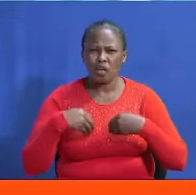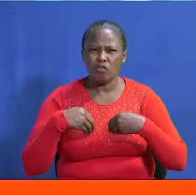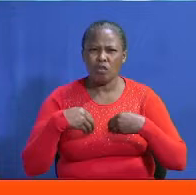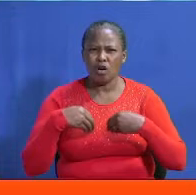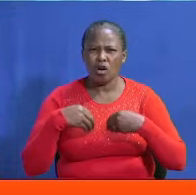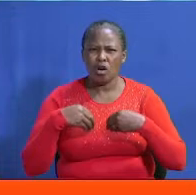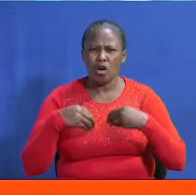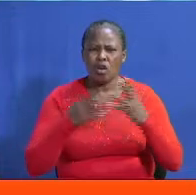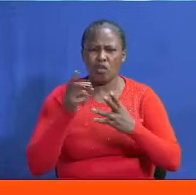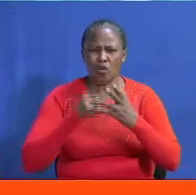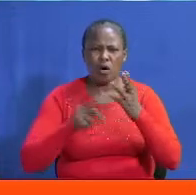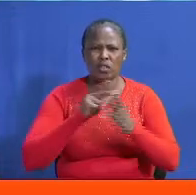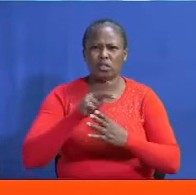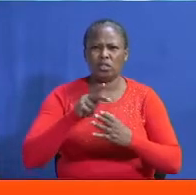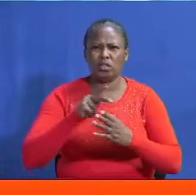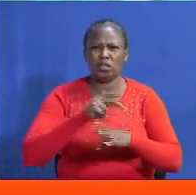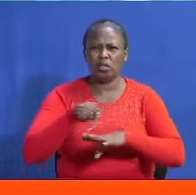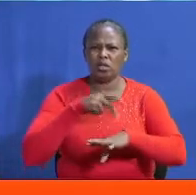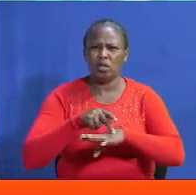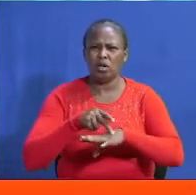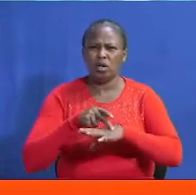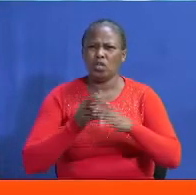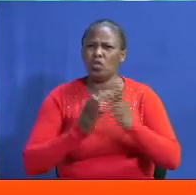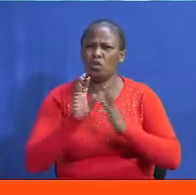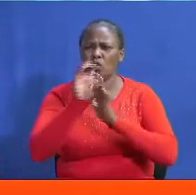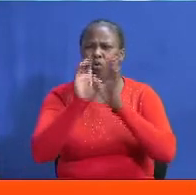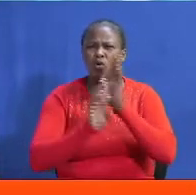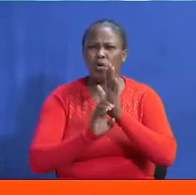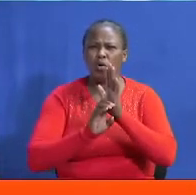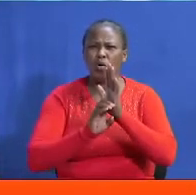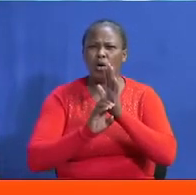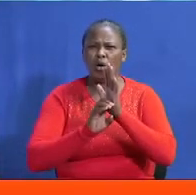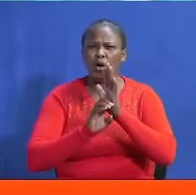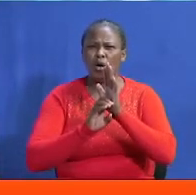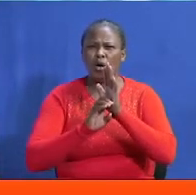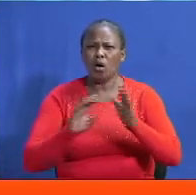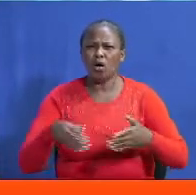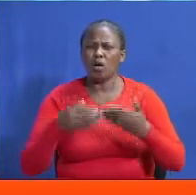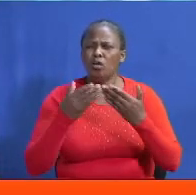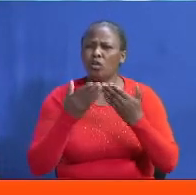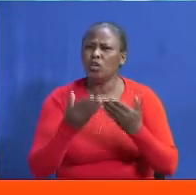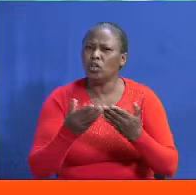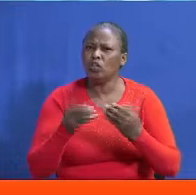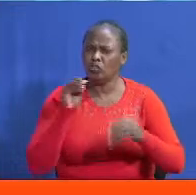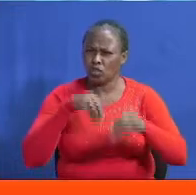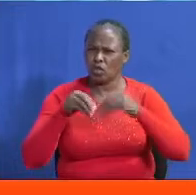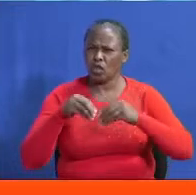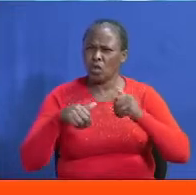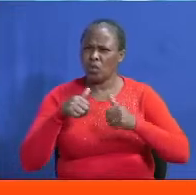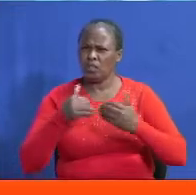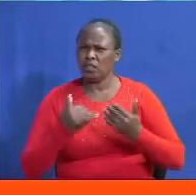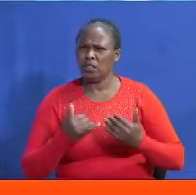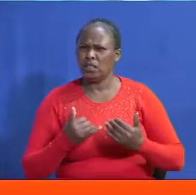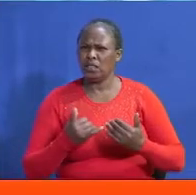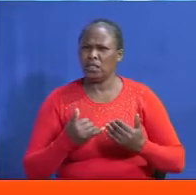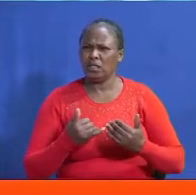There are six principles. So the constitution mandates the IEBC to conduct elections that are, okay,